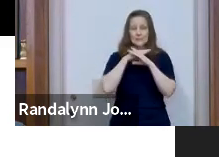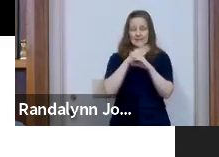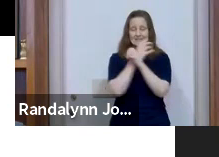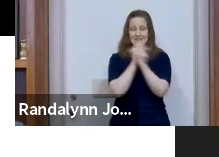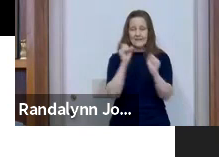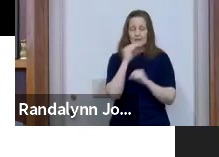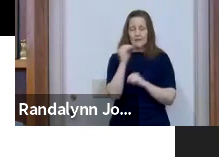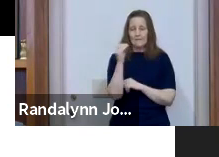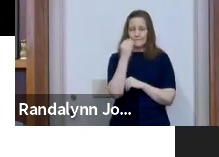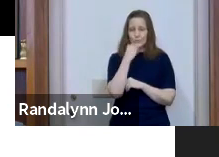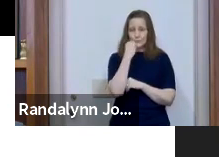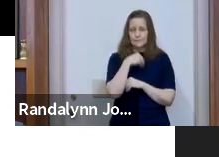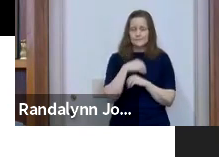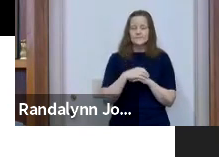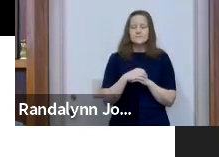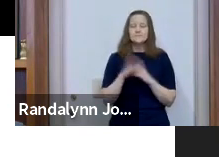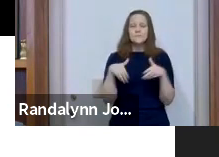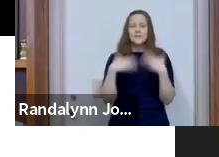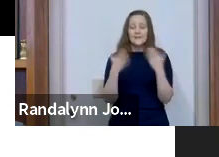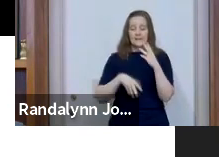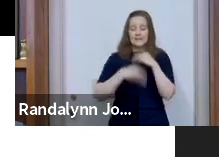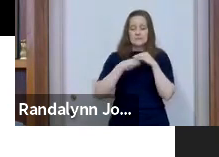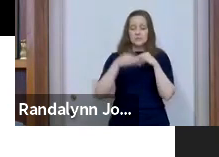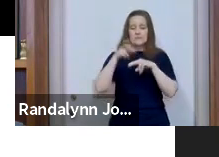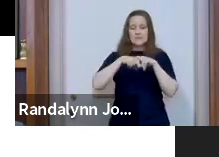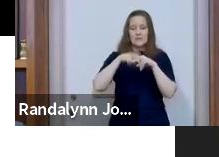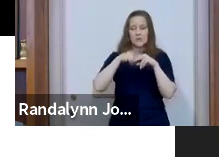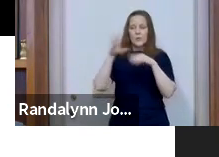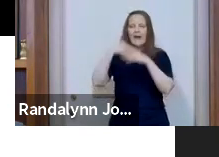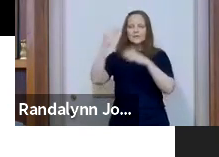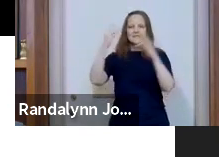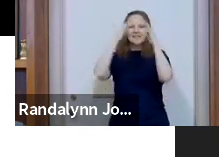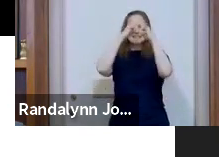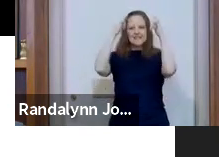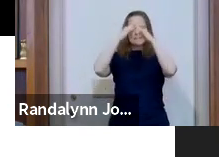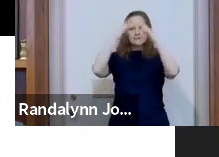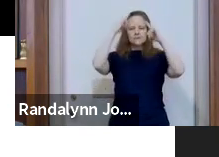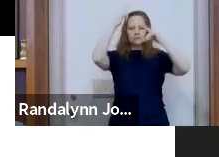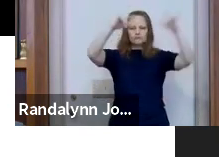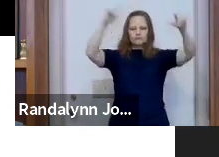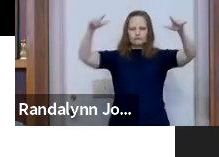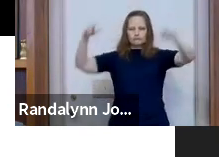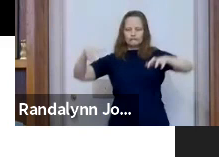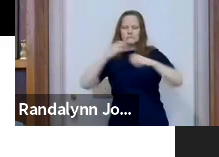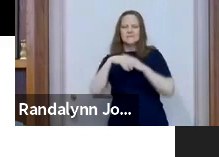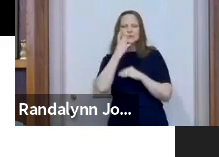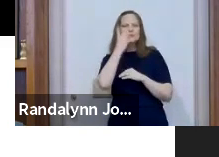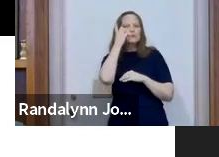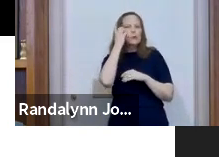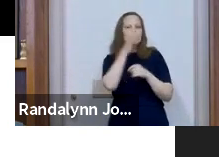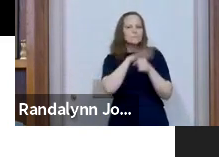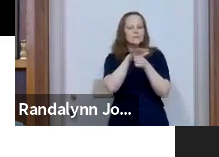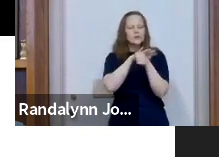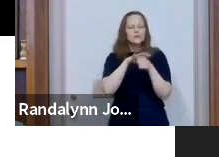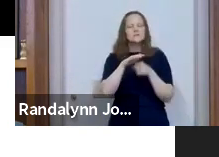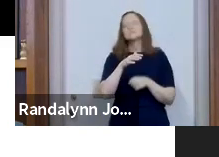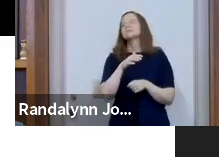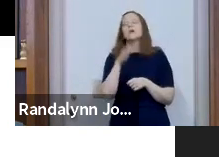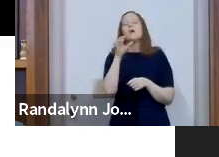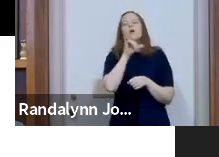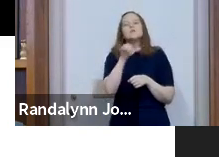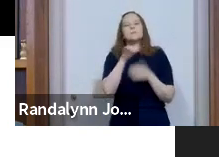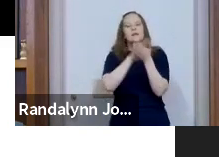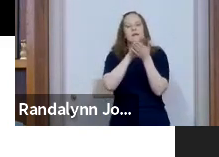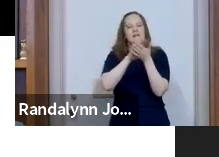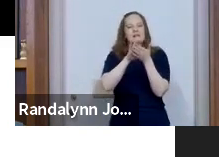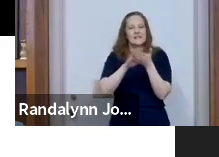food. We are providing additional seating through outside tents around our resident dining facilities. We definitely will be cleaning